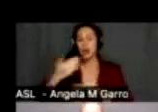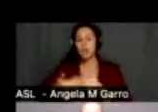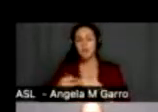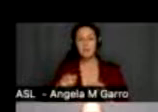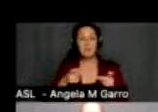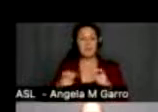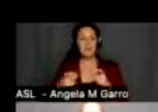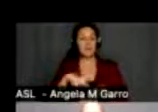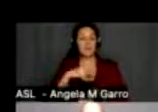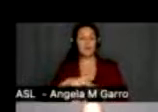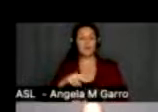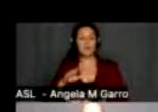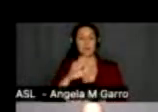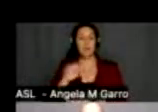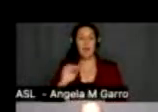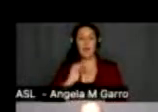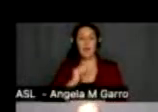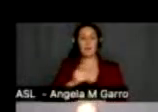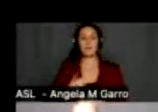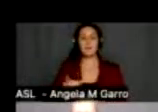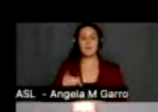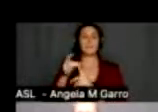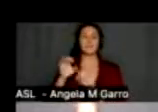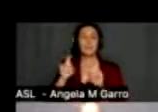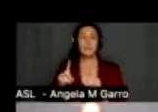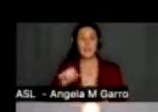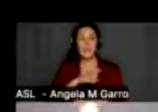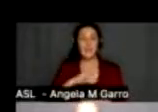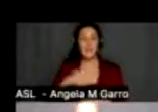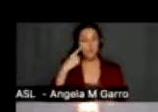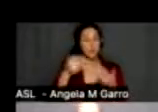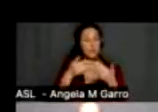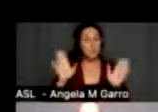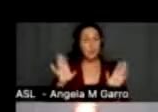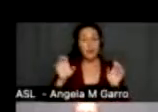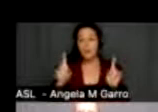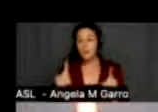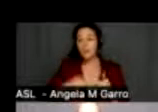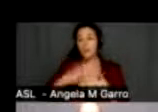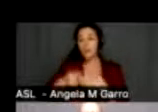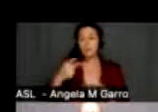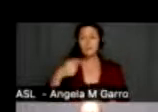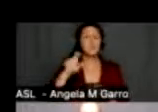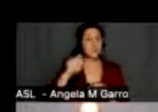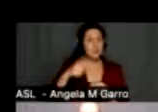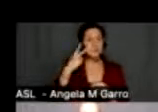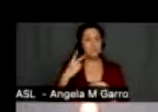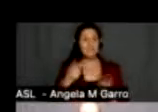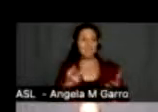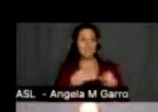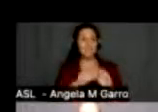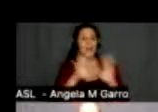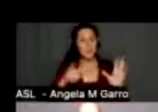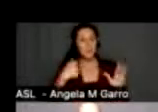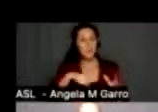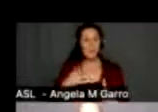course, by our special education staff. For the general education program, you can see that obviously we include